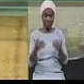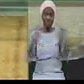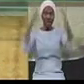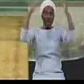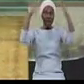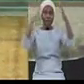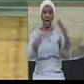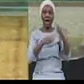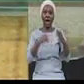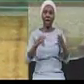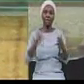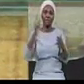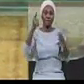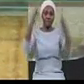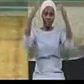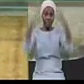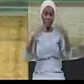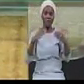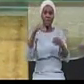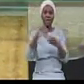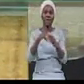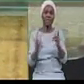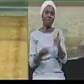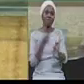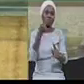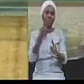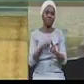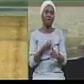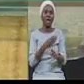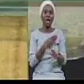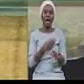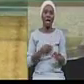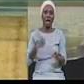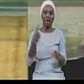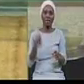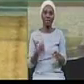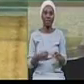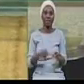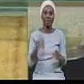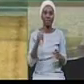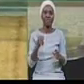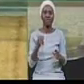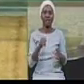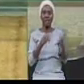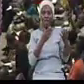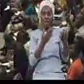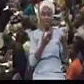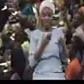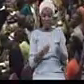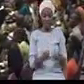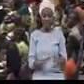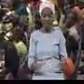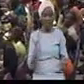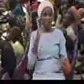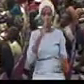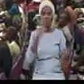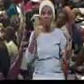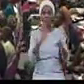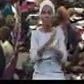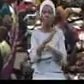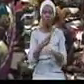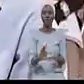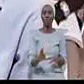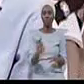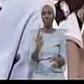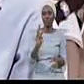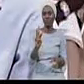latter rain in the first month. And the floors shall be full of wheat. And